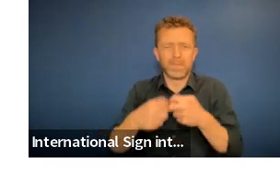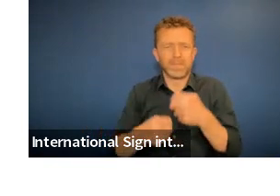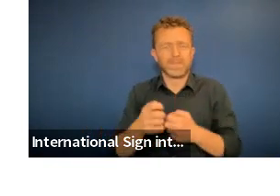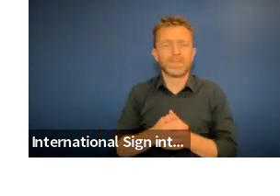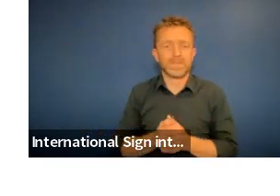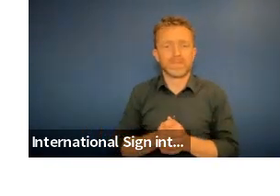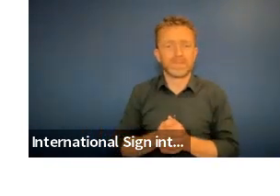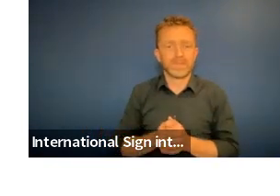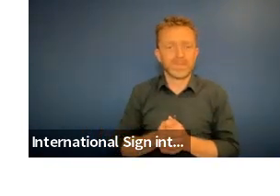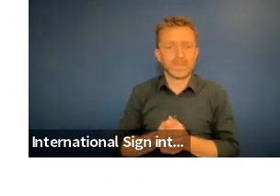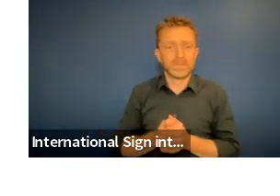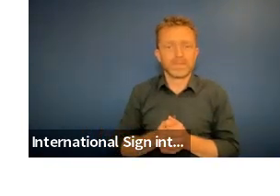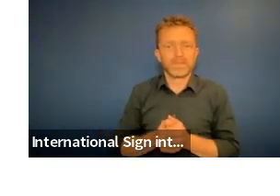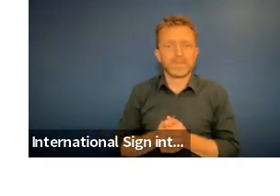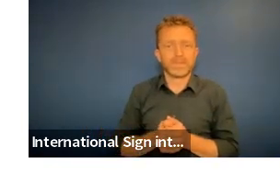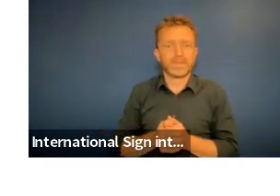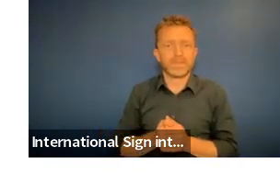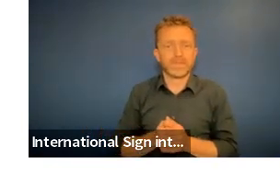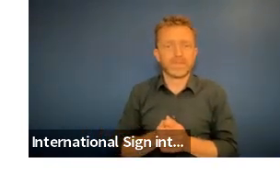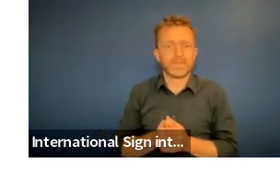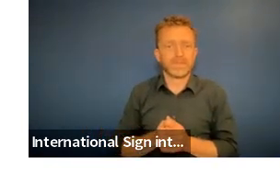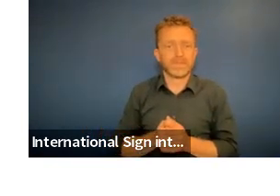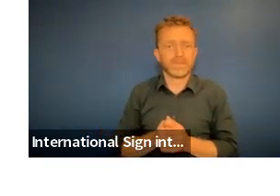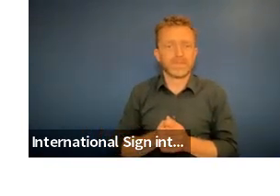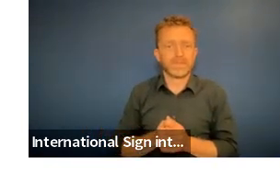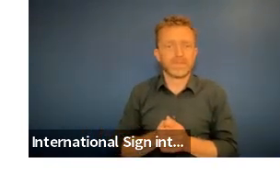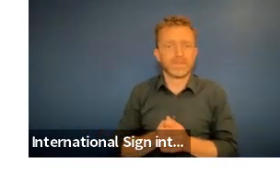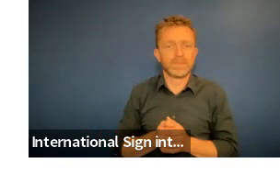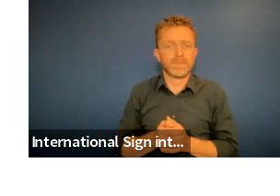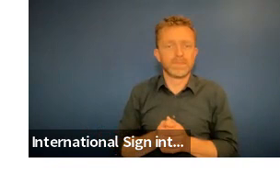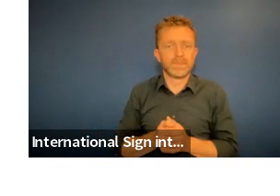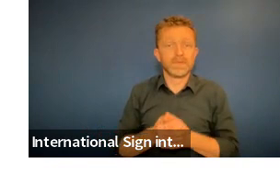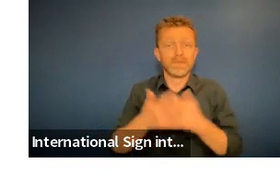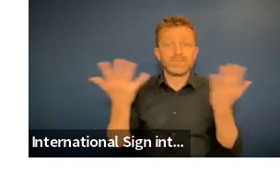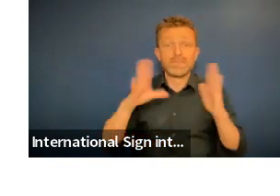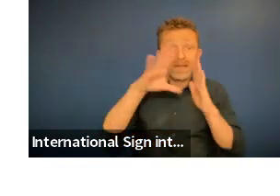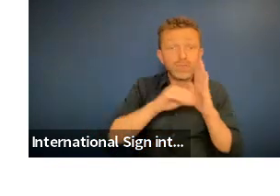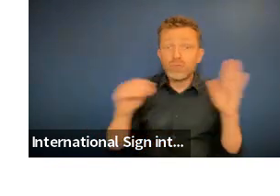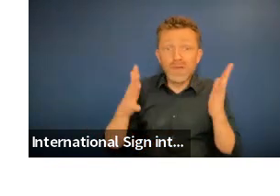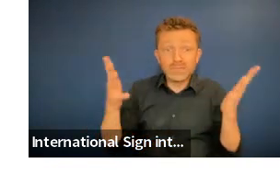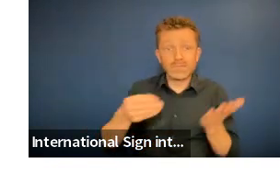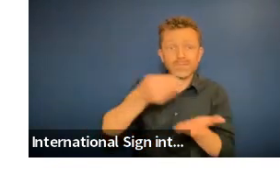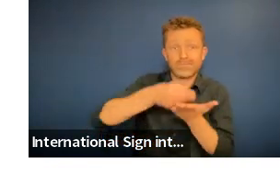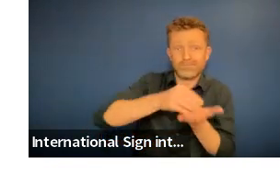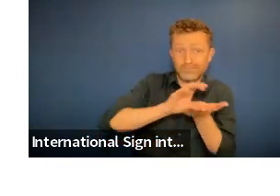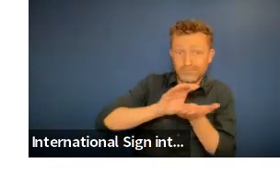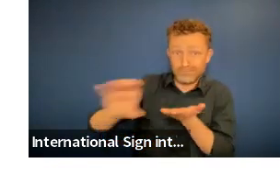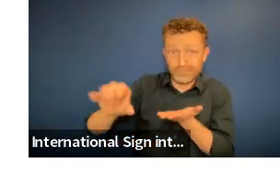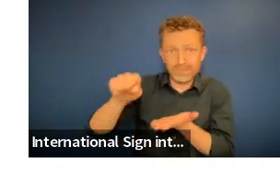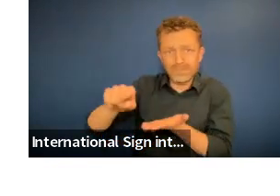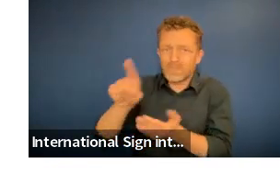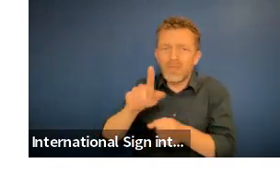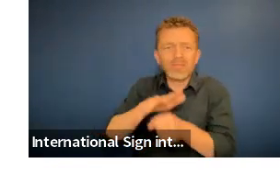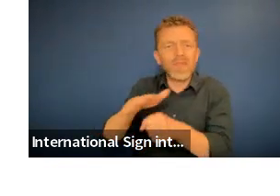about $275 per year. So we would see with this that that value would only cover the